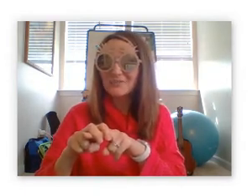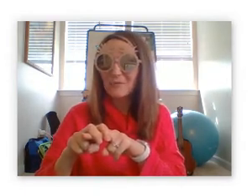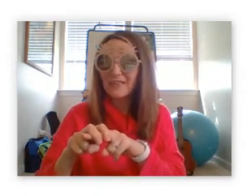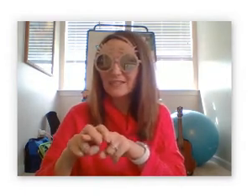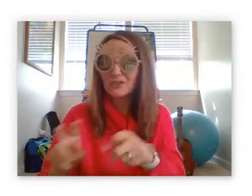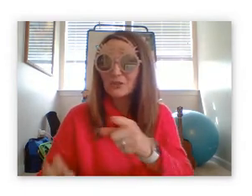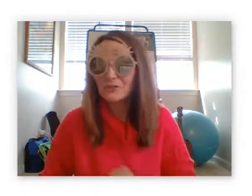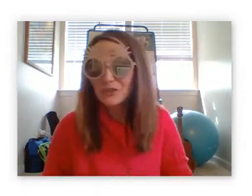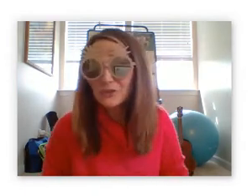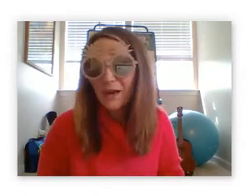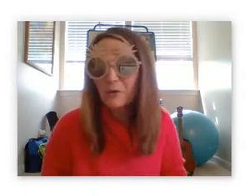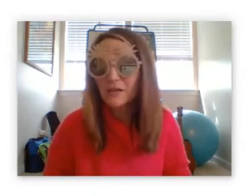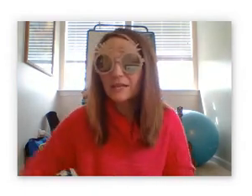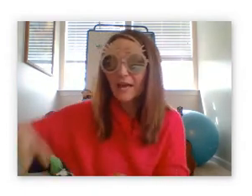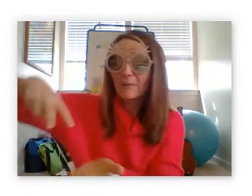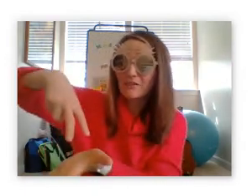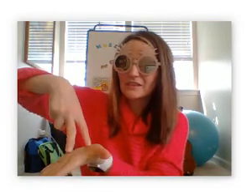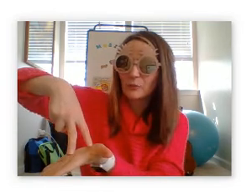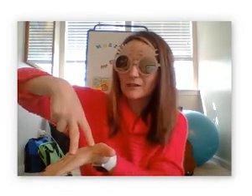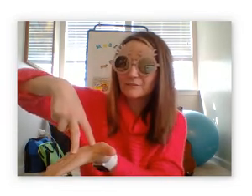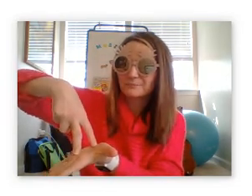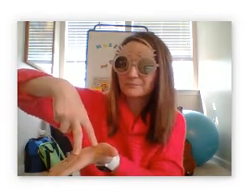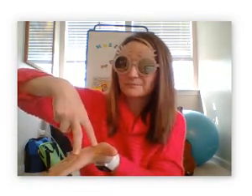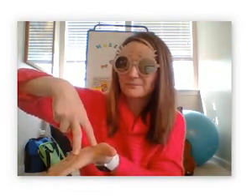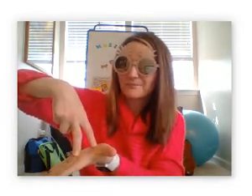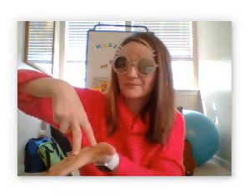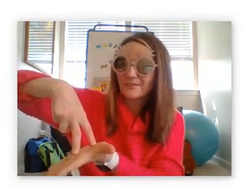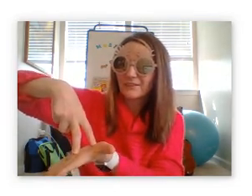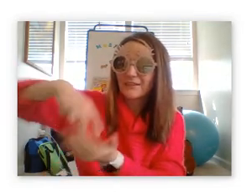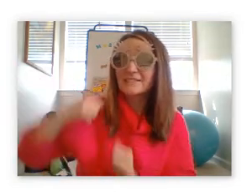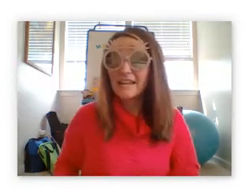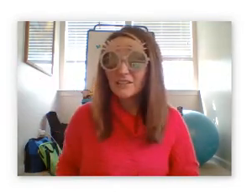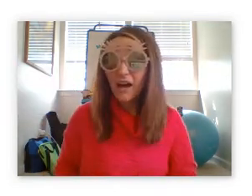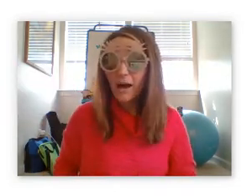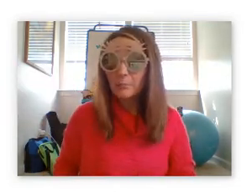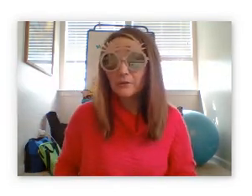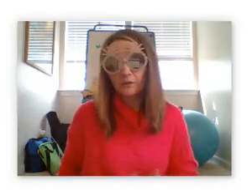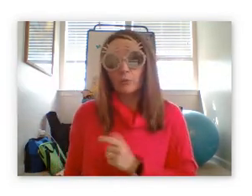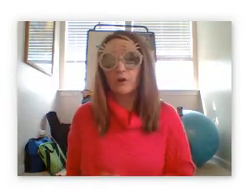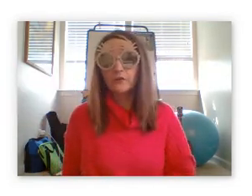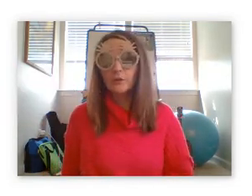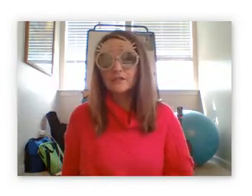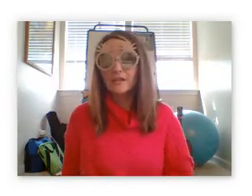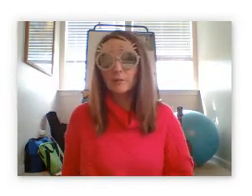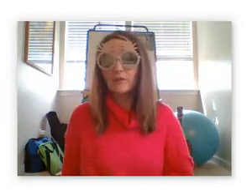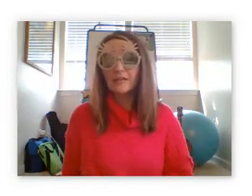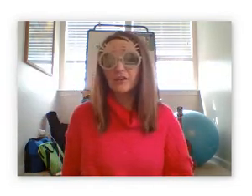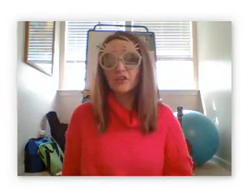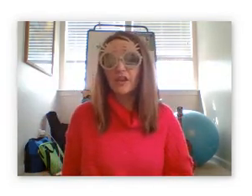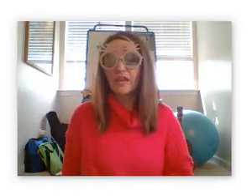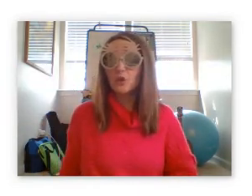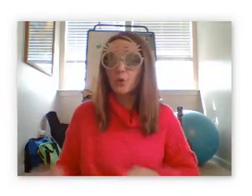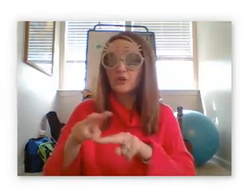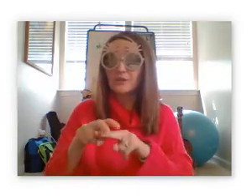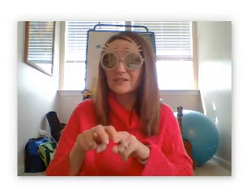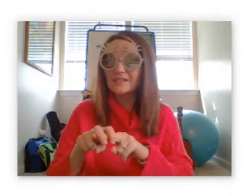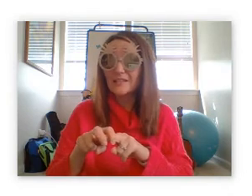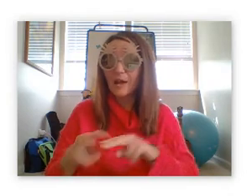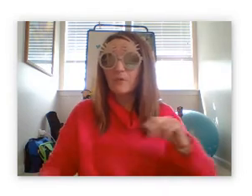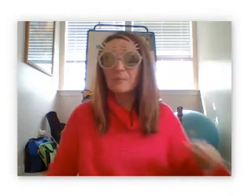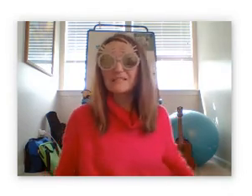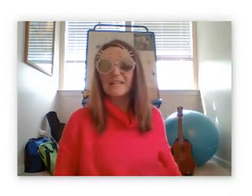Did you remember that too? You knew that one. How about this one? Stand up. Well, if you want to stand up right now, you can, or you